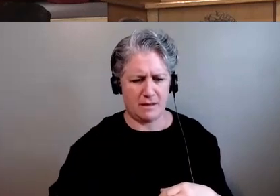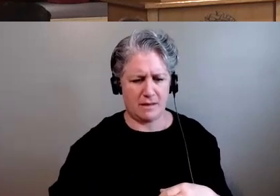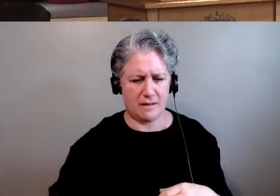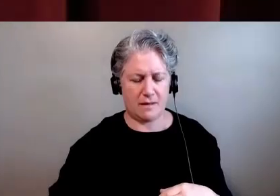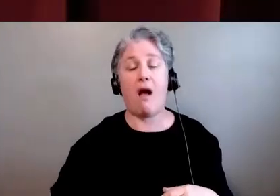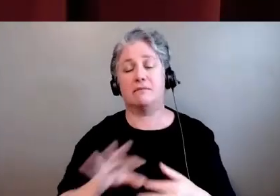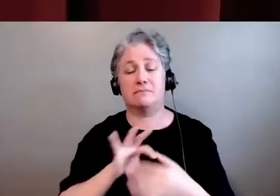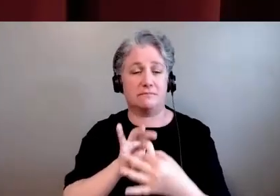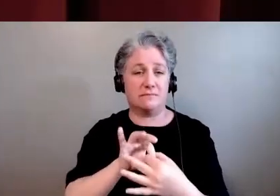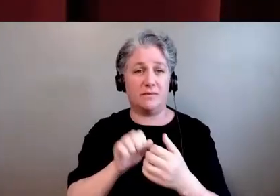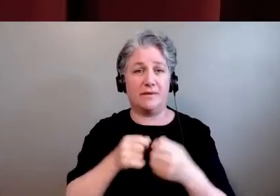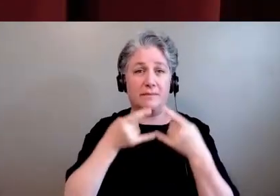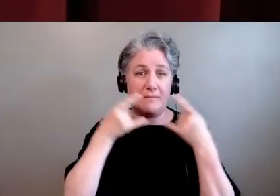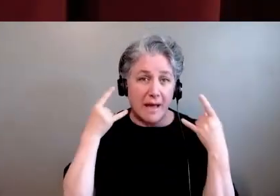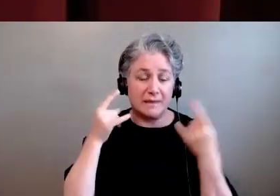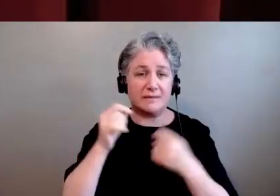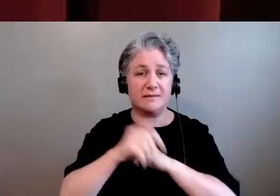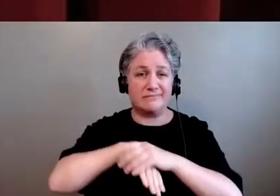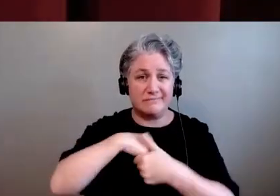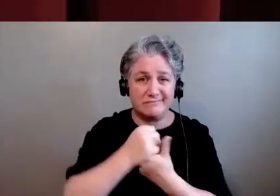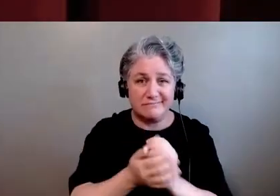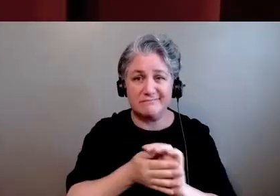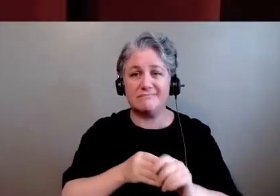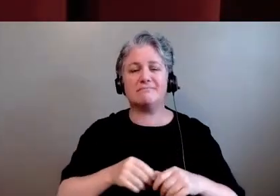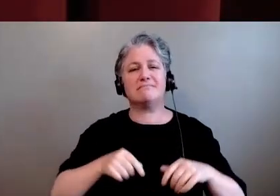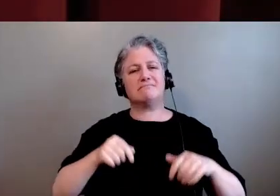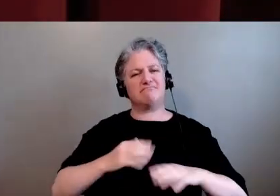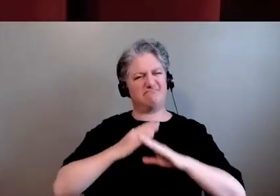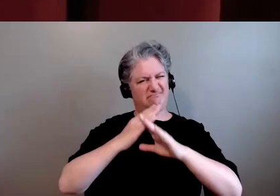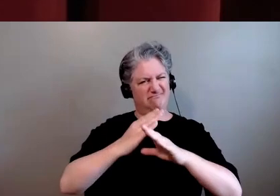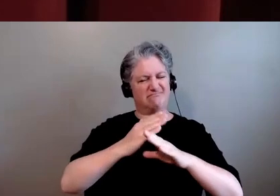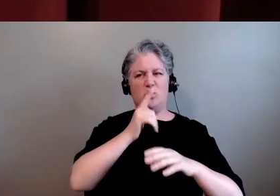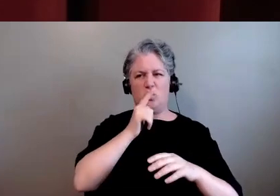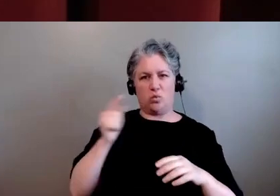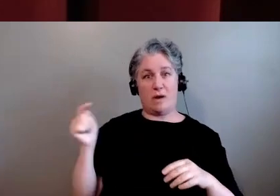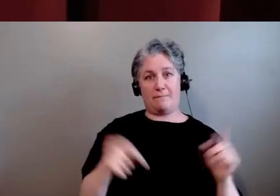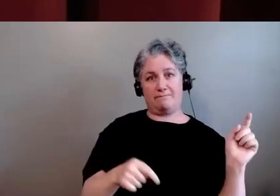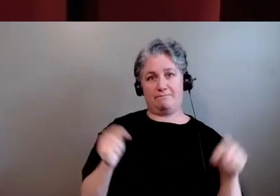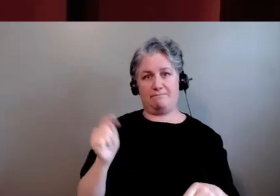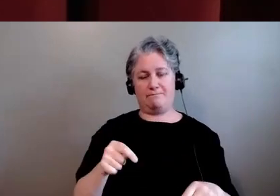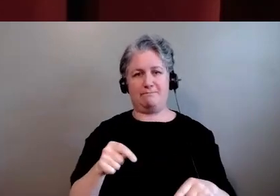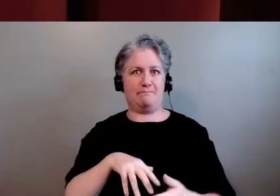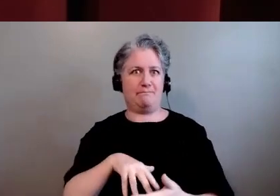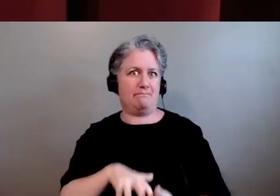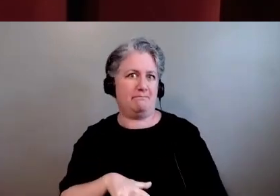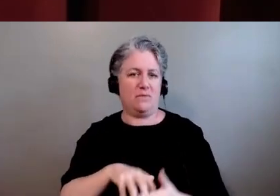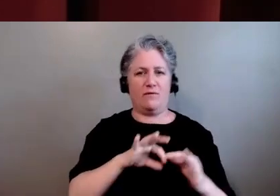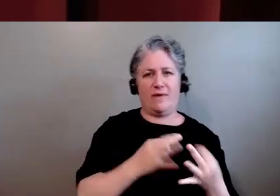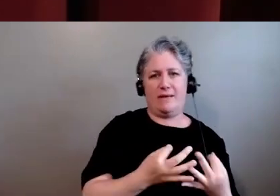Thank you for your cooperation with the masks and sanitation. This is a wellness precaution for those who are or have family who